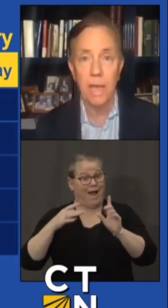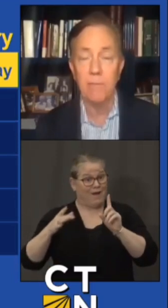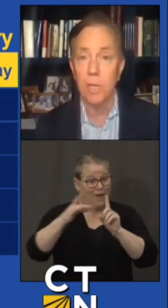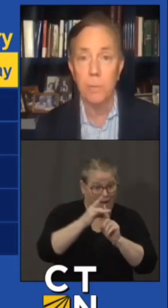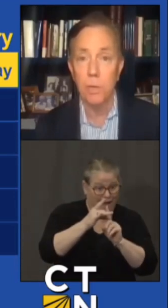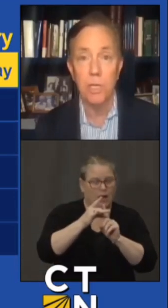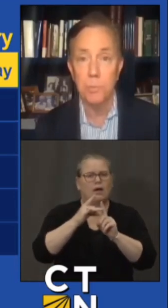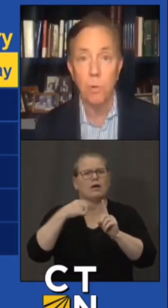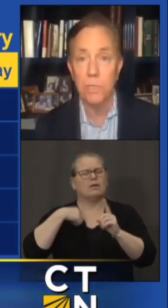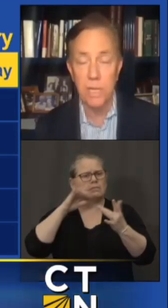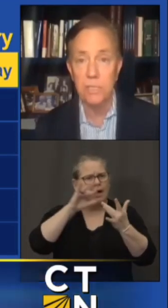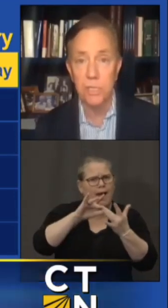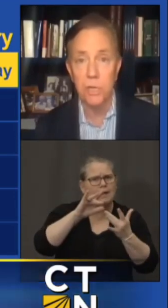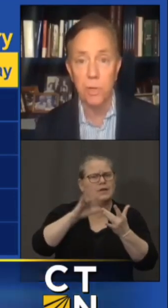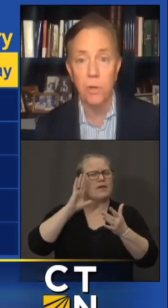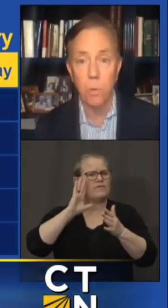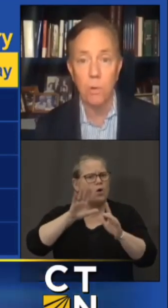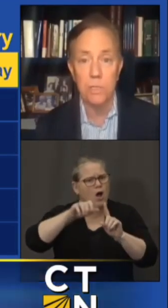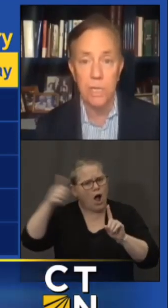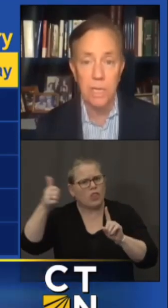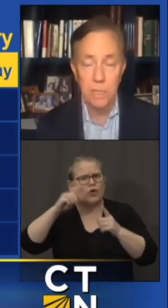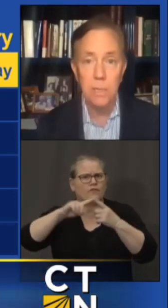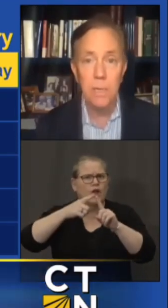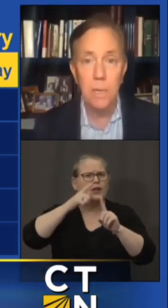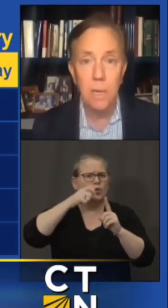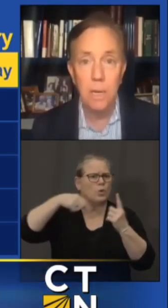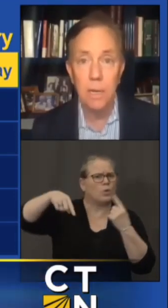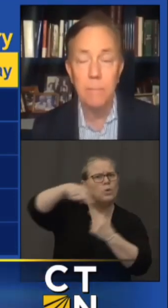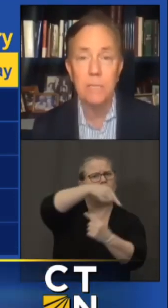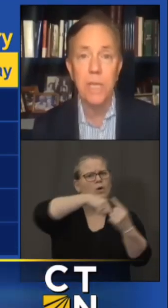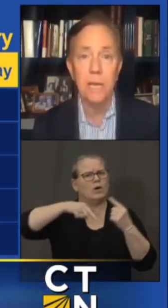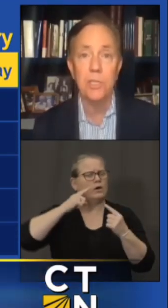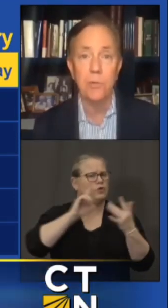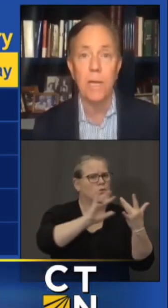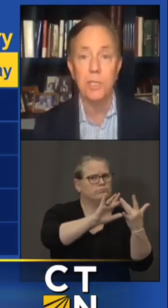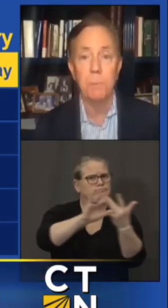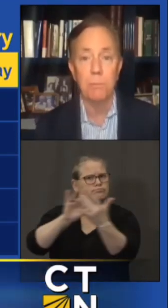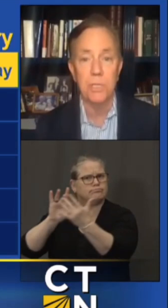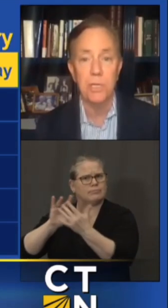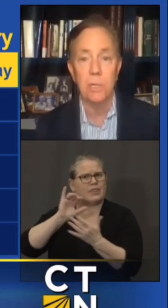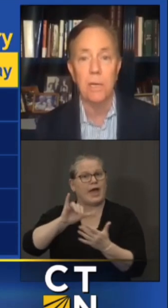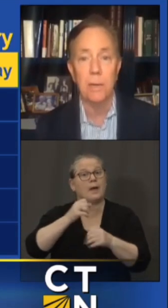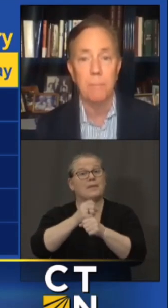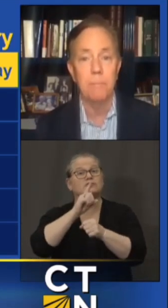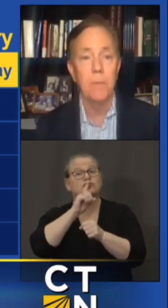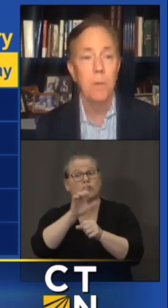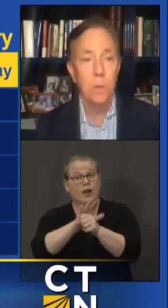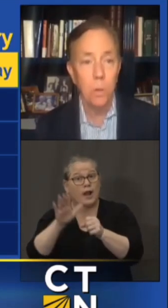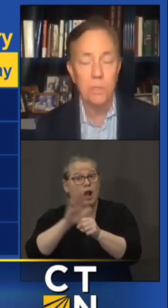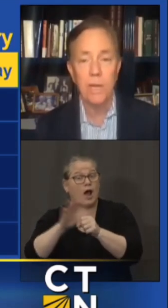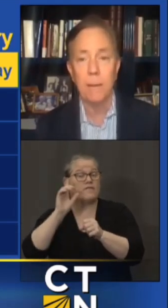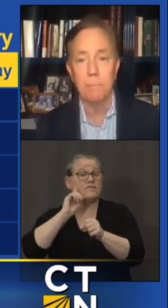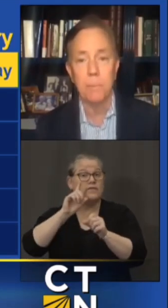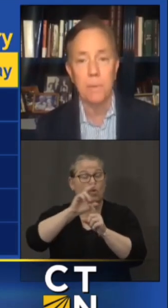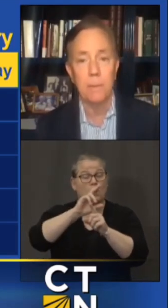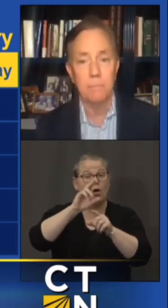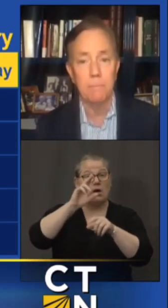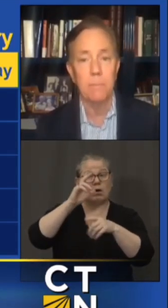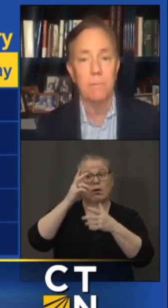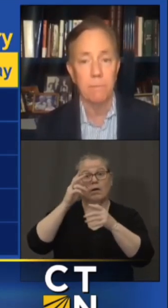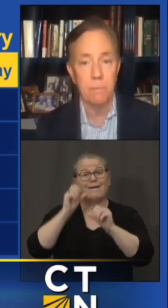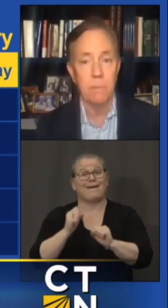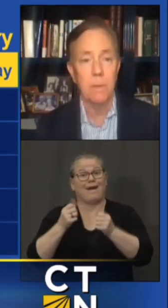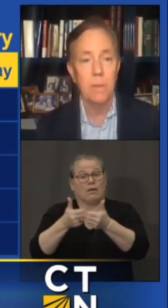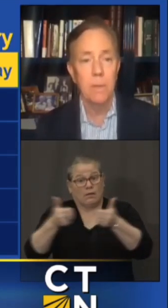sure they have the community sports necessary to quarantine. It's getting stretched, but we're still on top.